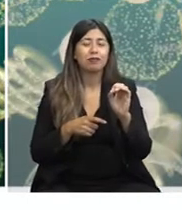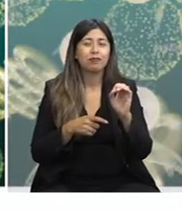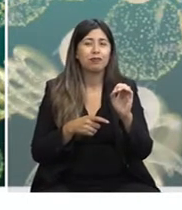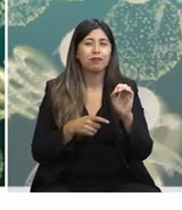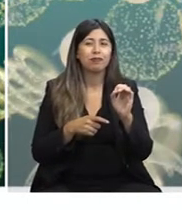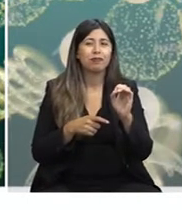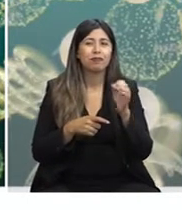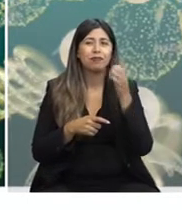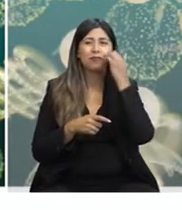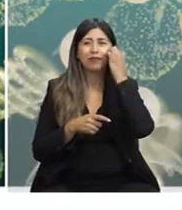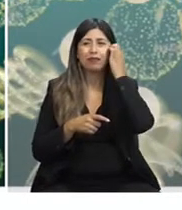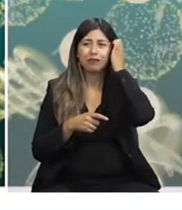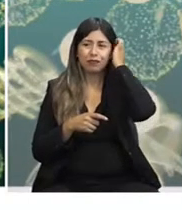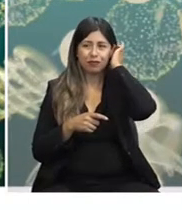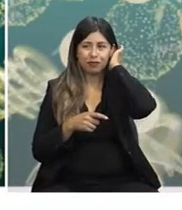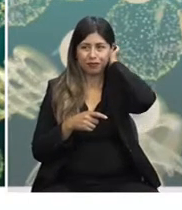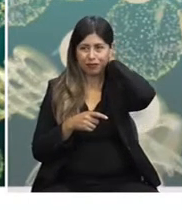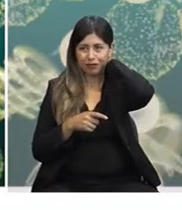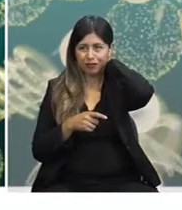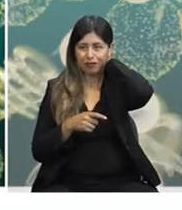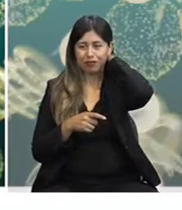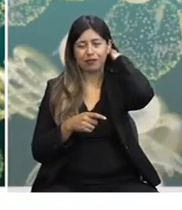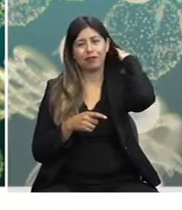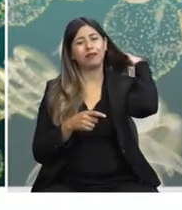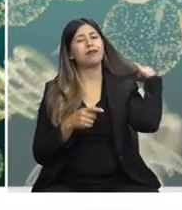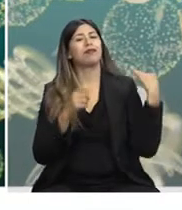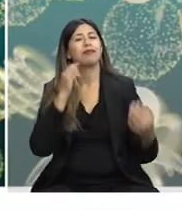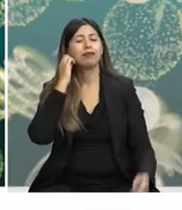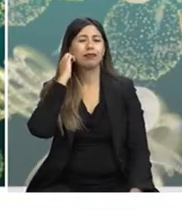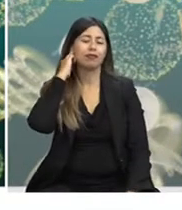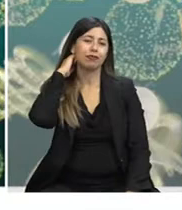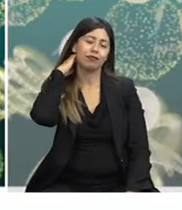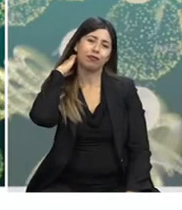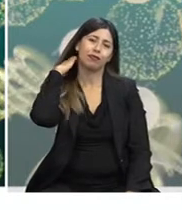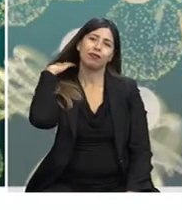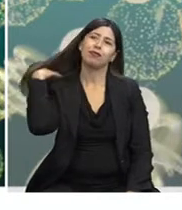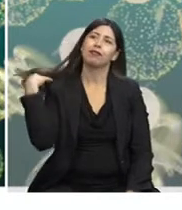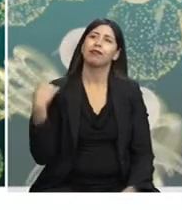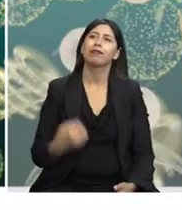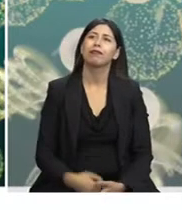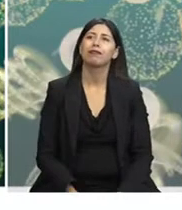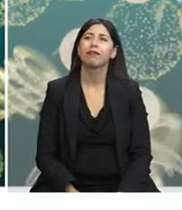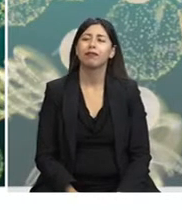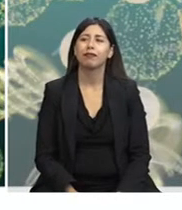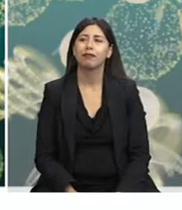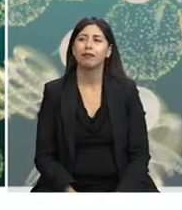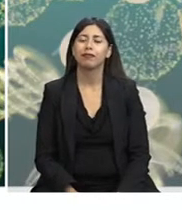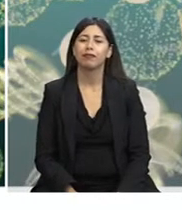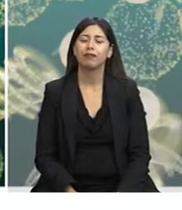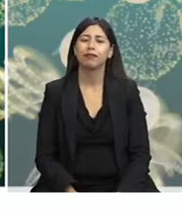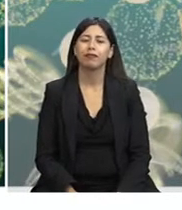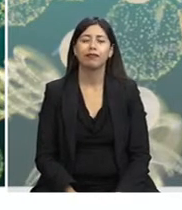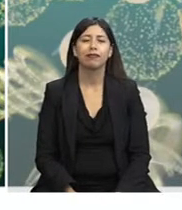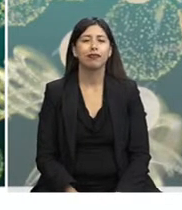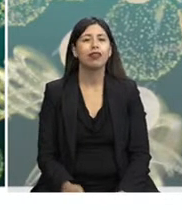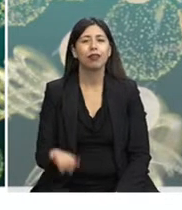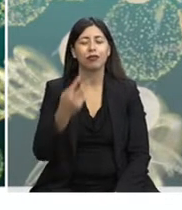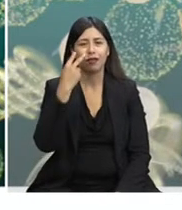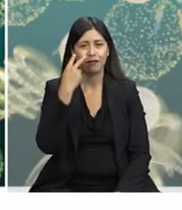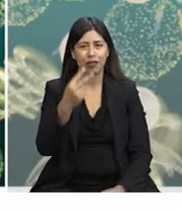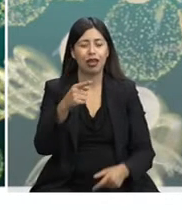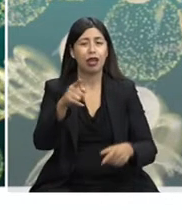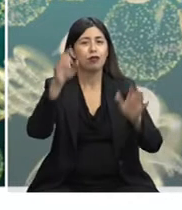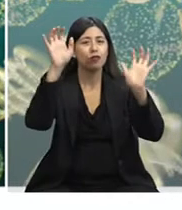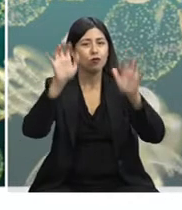70%+ glacier cover. And these glaciers and the rainwaters that feed into the rivers, those rivers